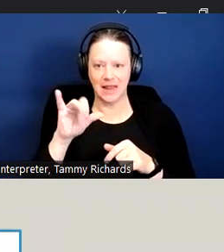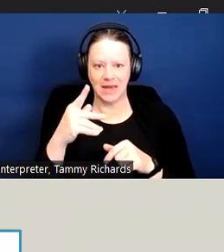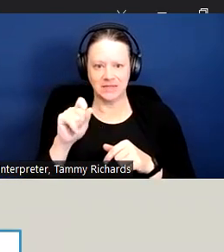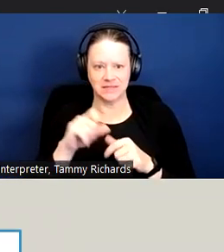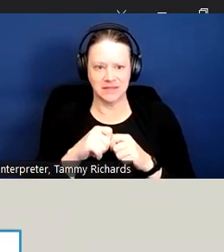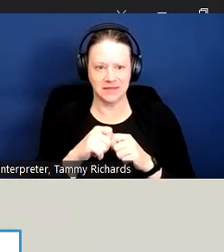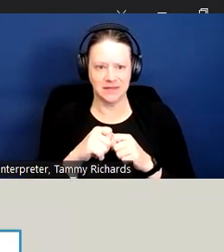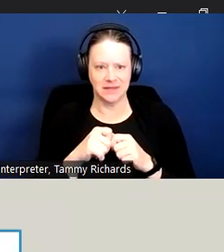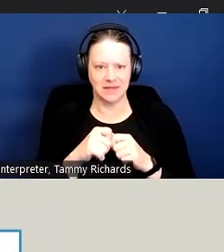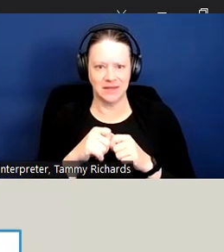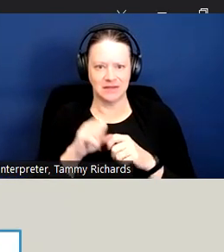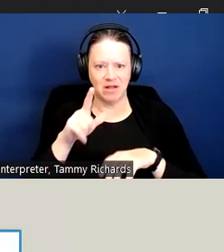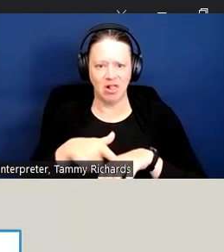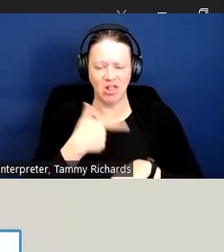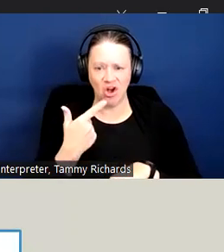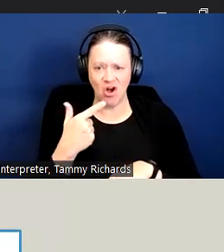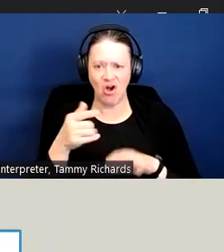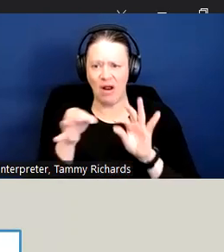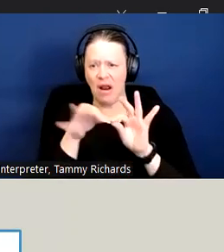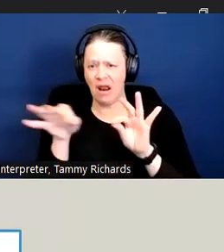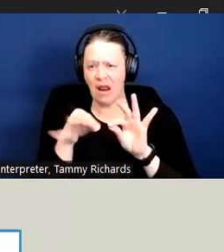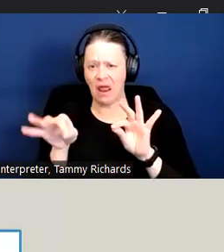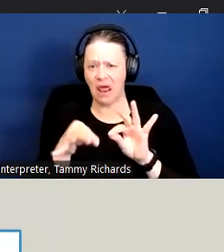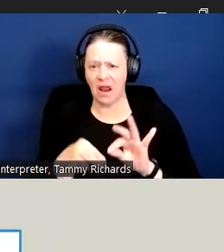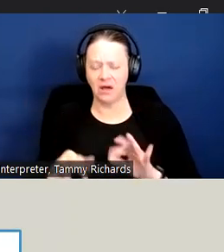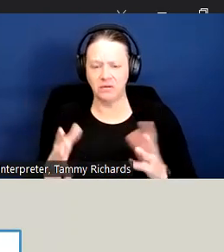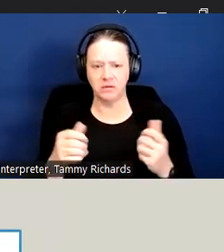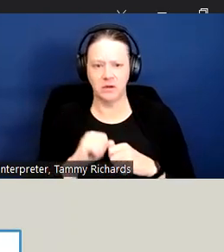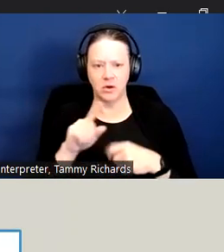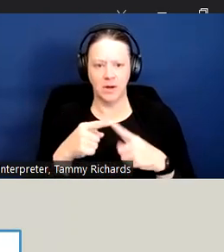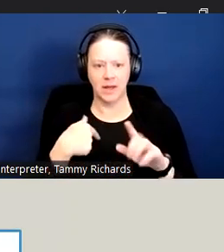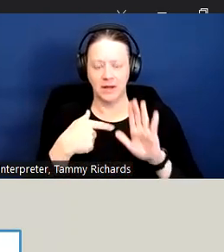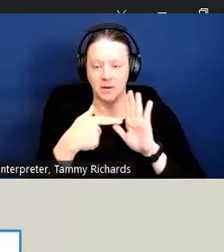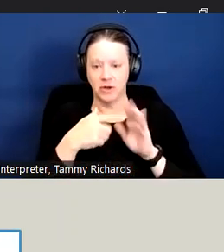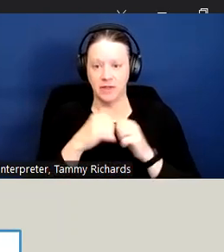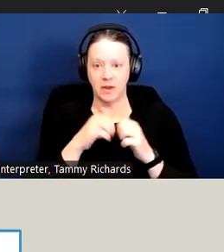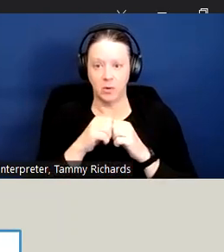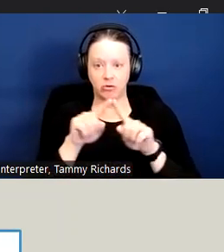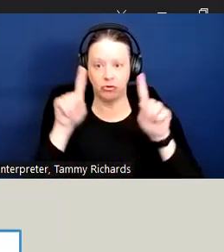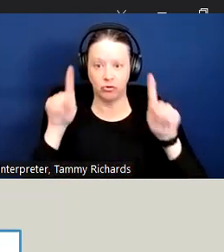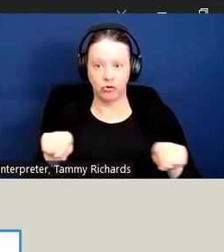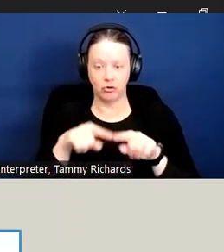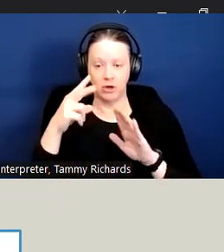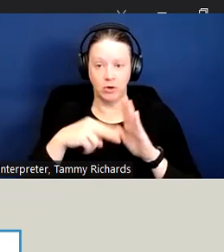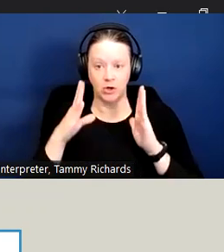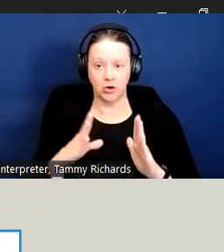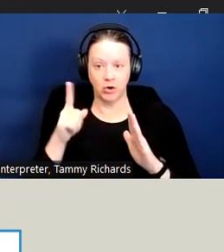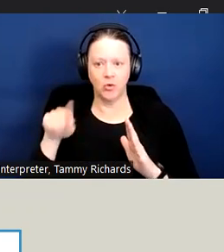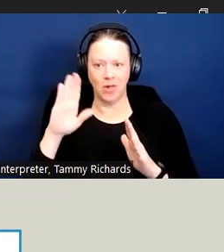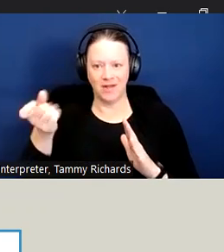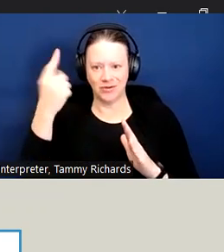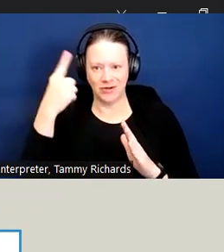this long paragraph. When I demonstrate this with the screen reader, you'll understand more, but that's a